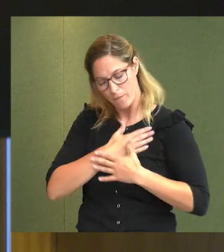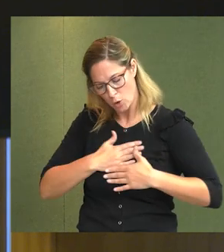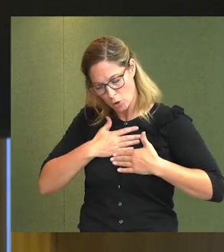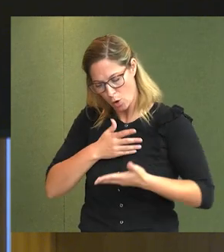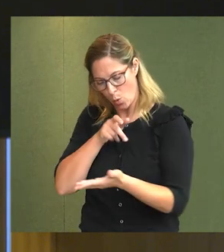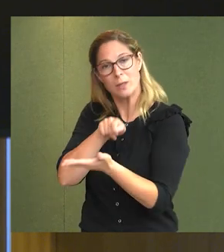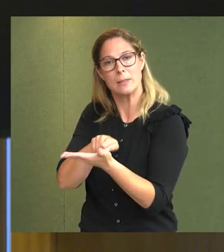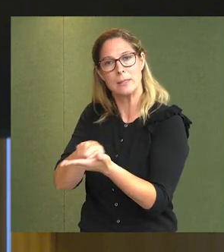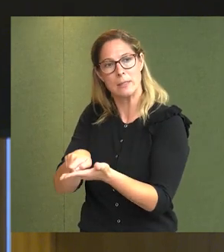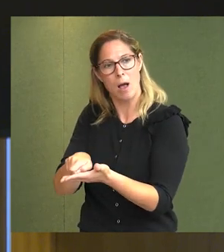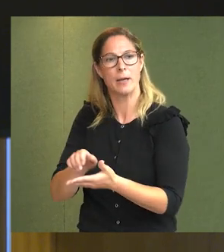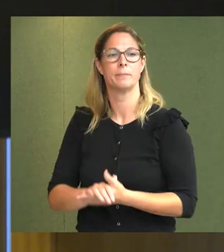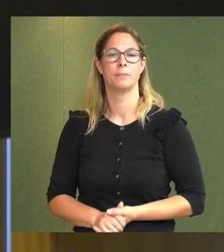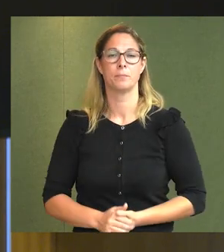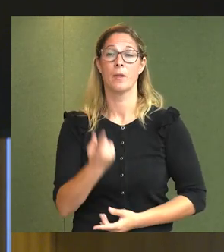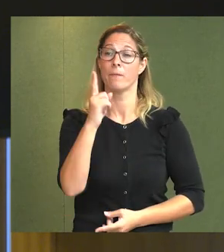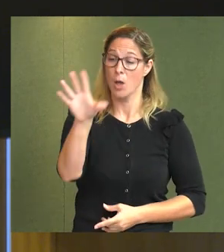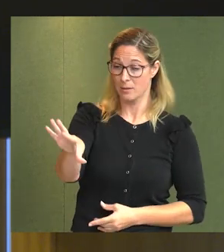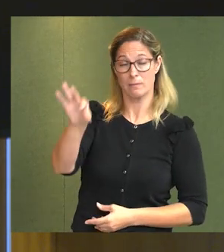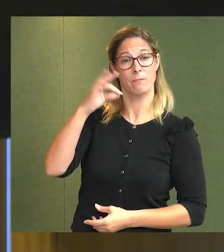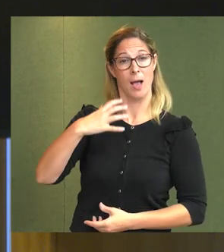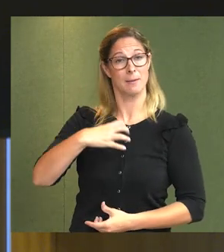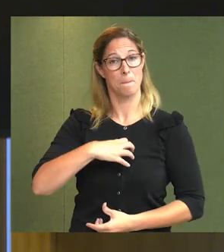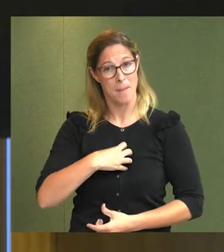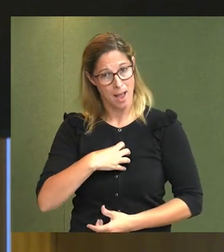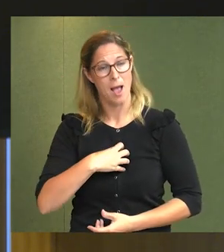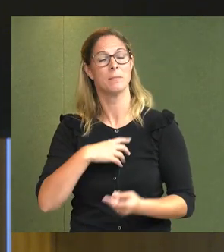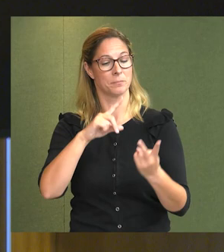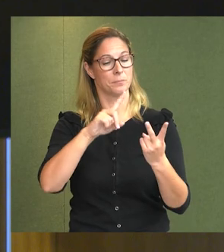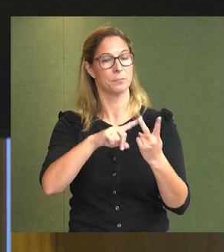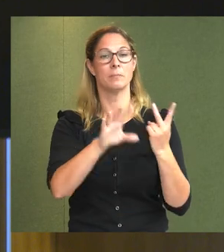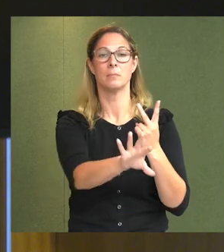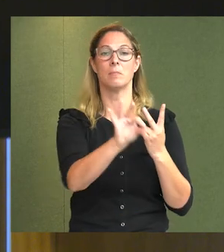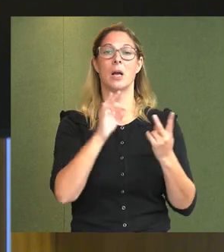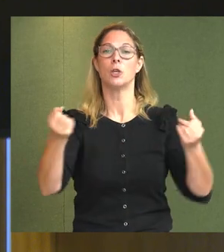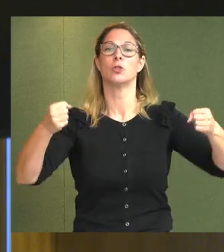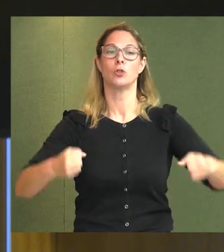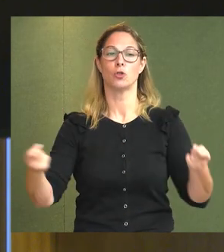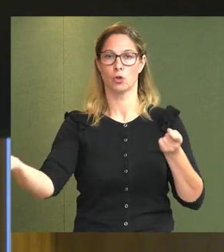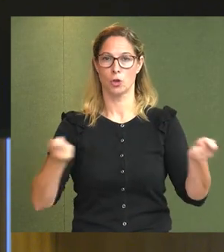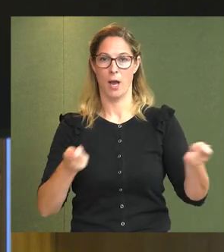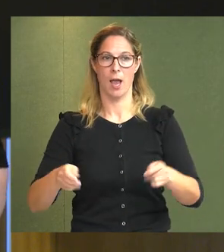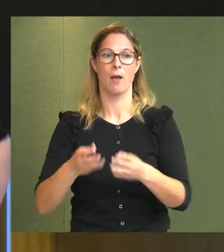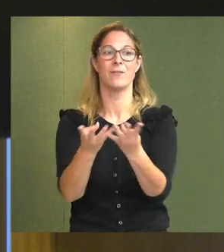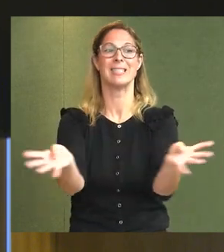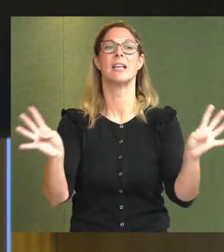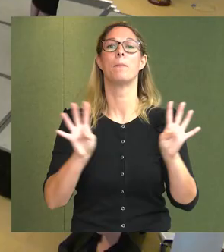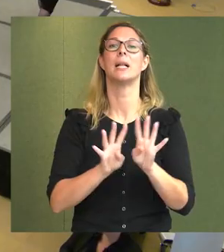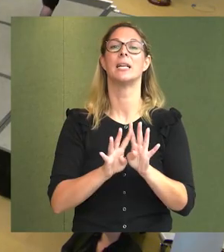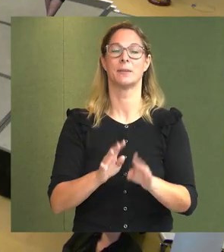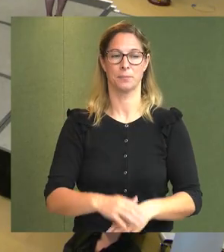forward to sign the letter and book, and will then invite the Chair of the Assembly to come forward.